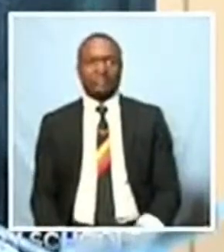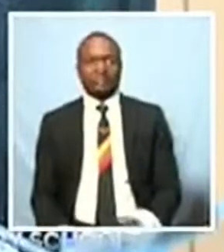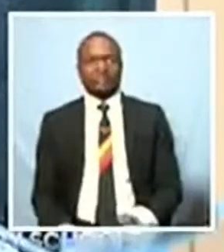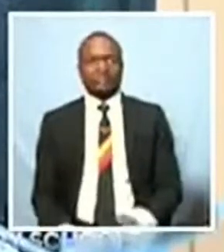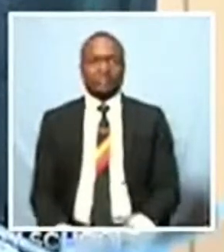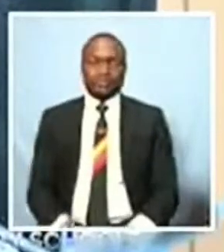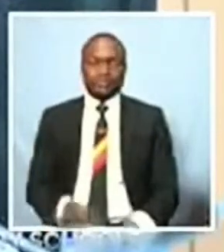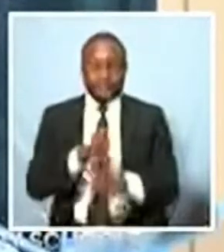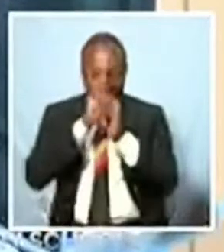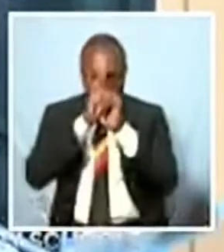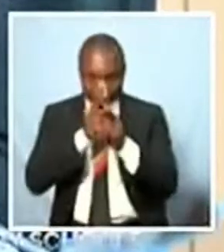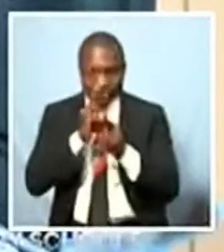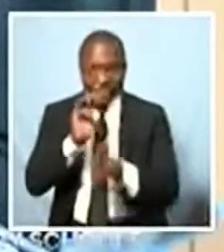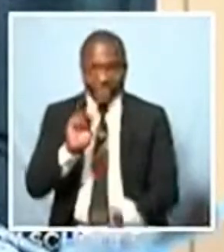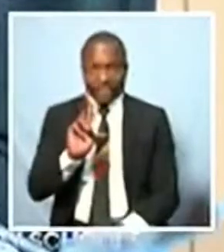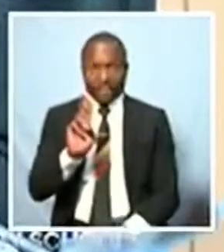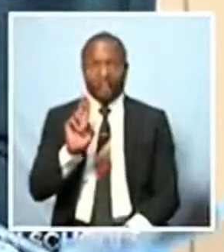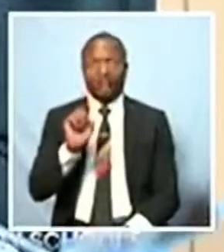Honorable Mchanka.